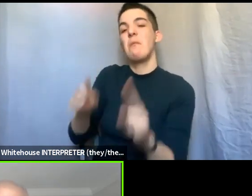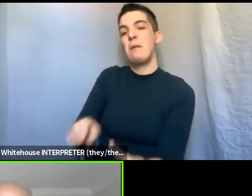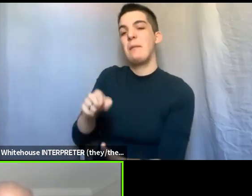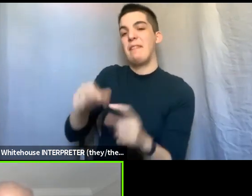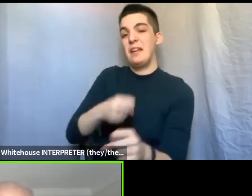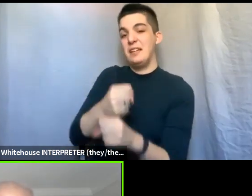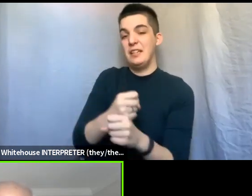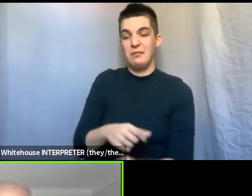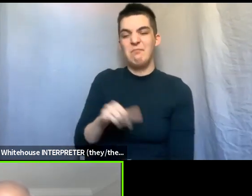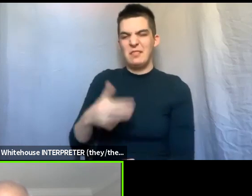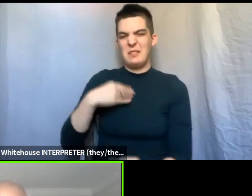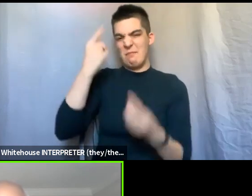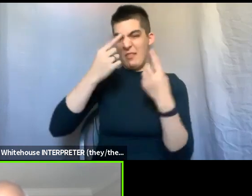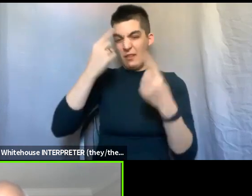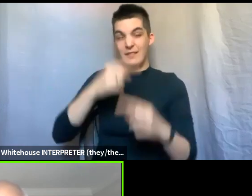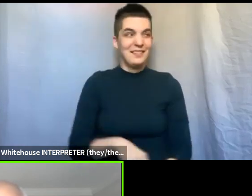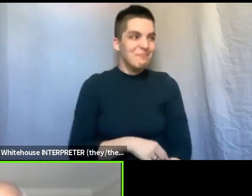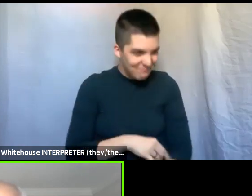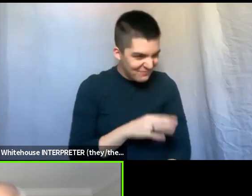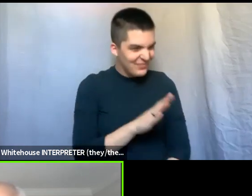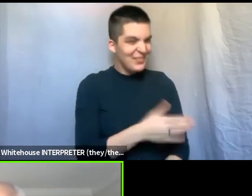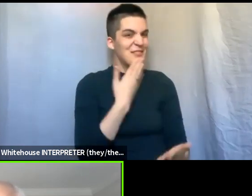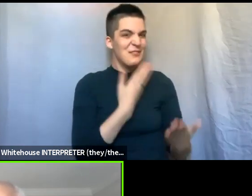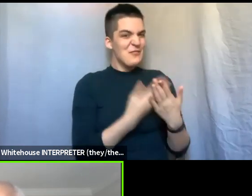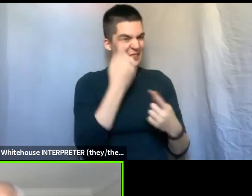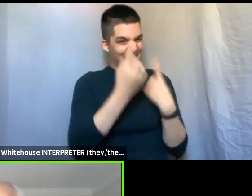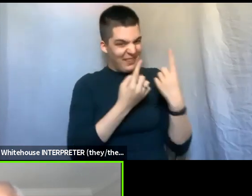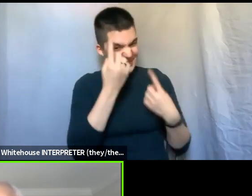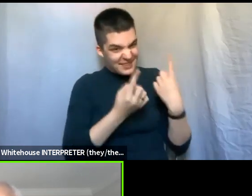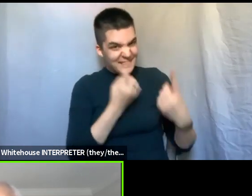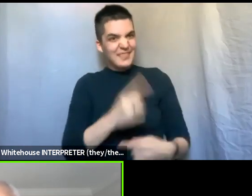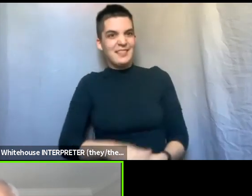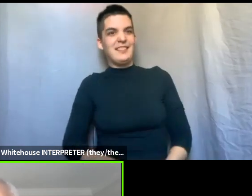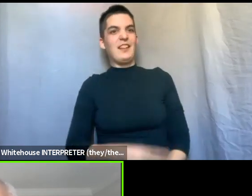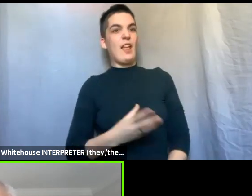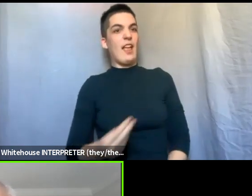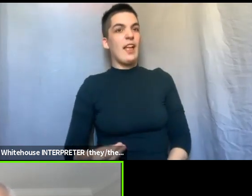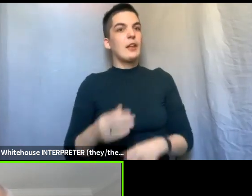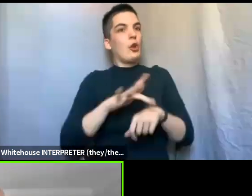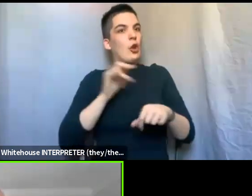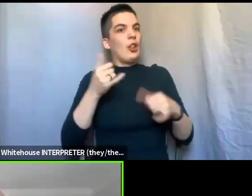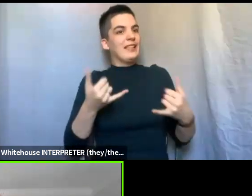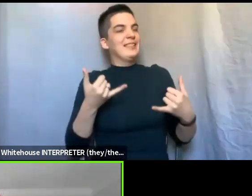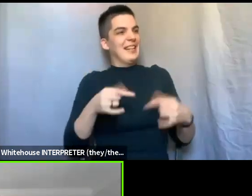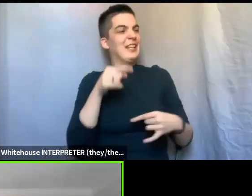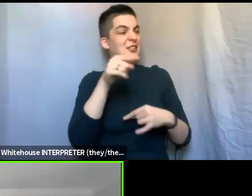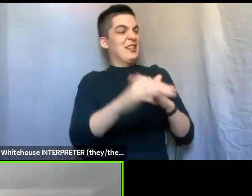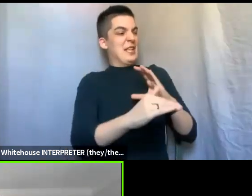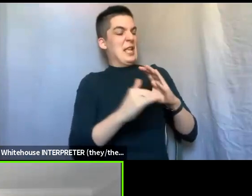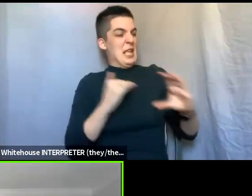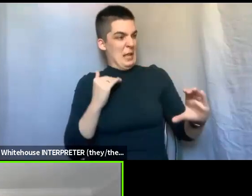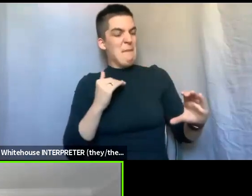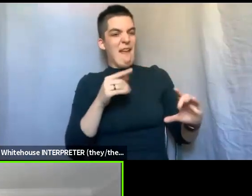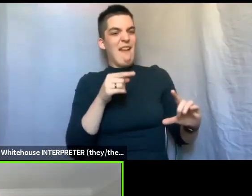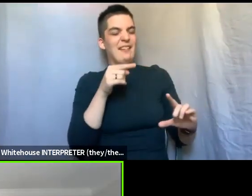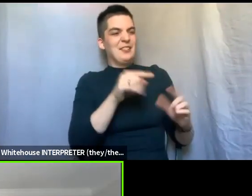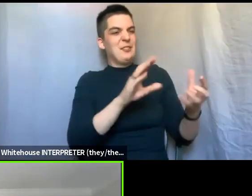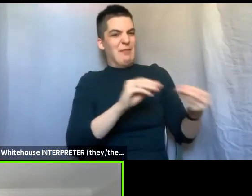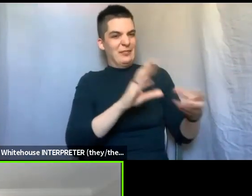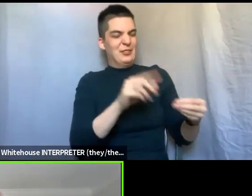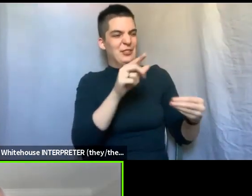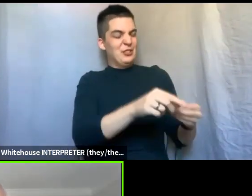Those are some great thoughts. Annie, early today, emailed and said she'd been thinking since early this morning and